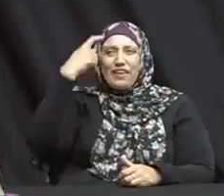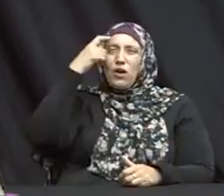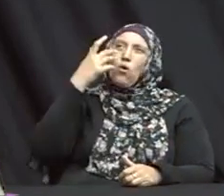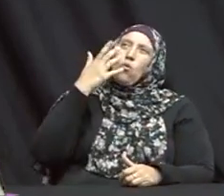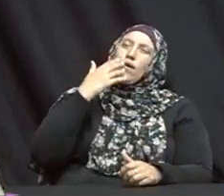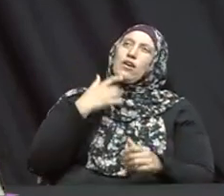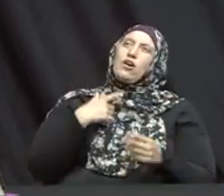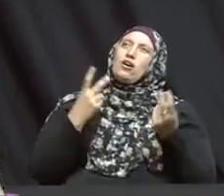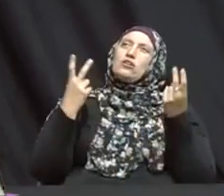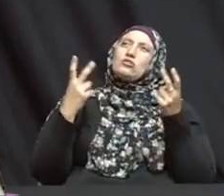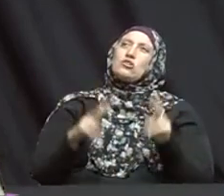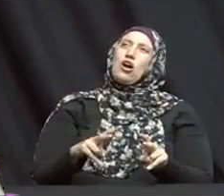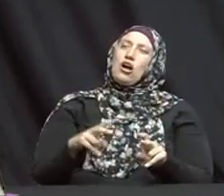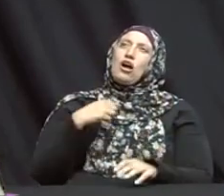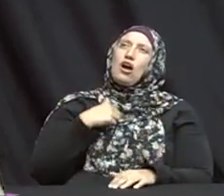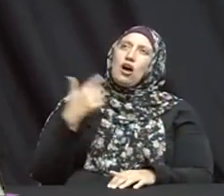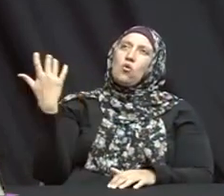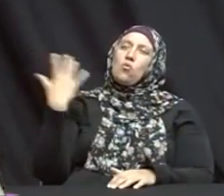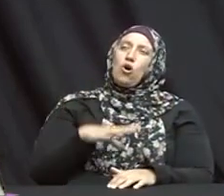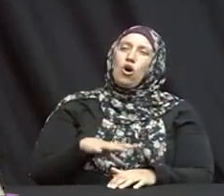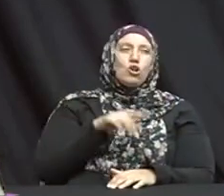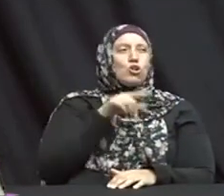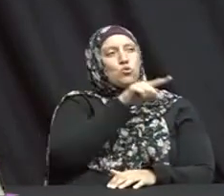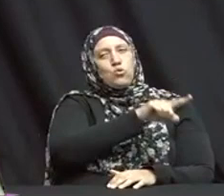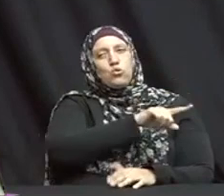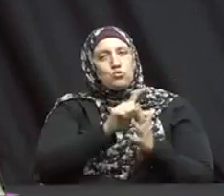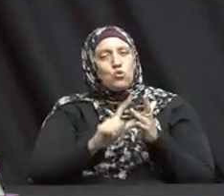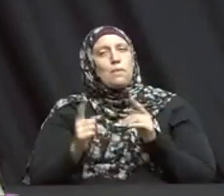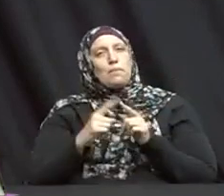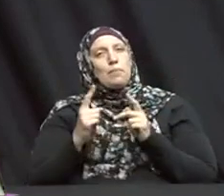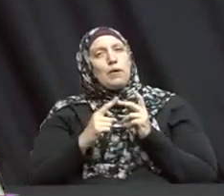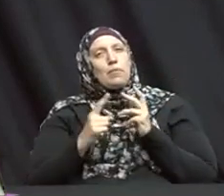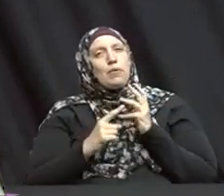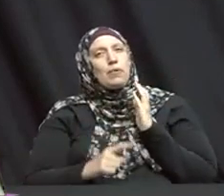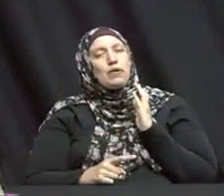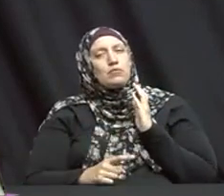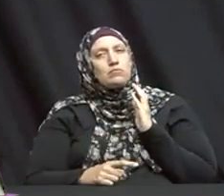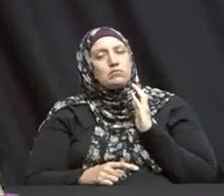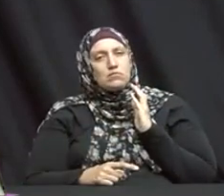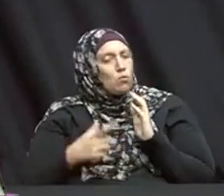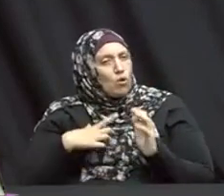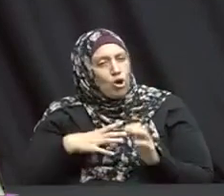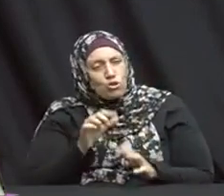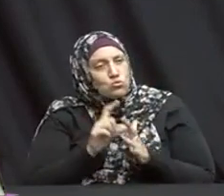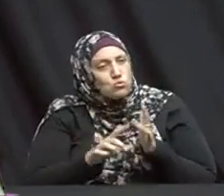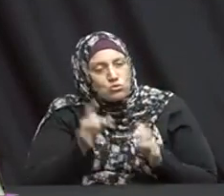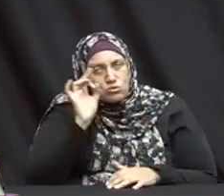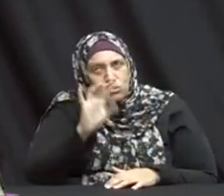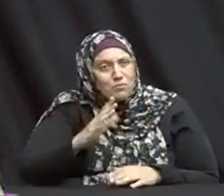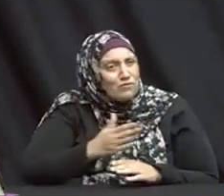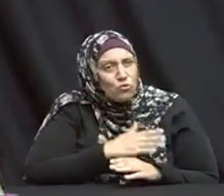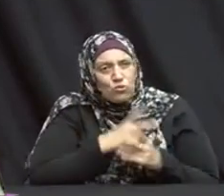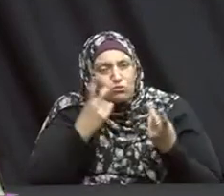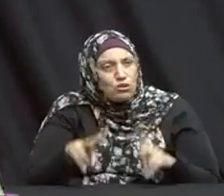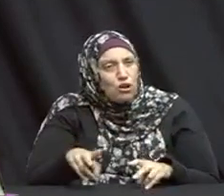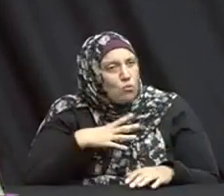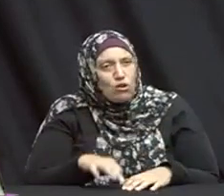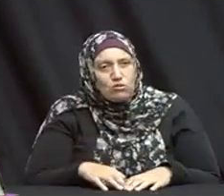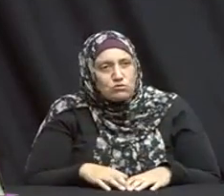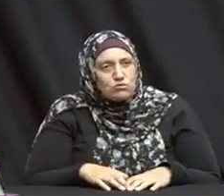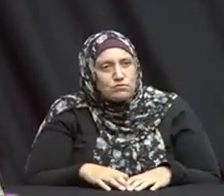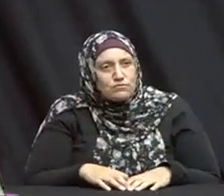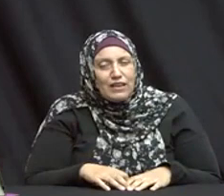good to you if you haven't done it for yourself. If it was good, Dad, why didn't you do it yourself? If being charitable is good,